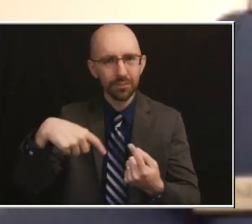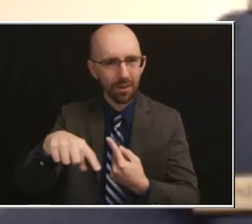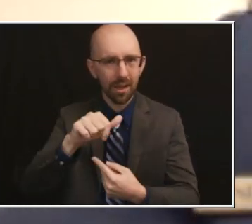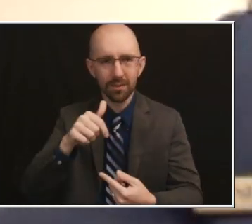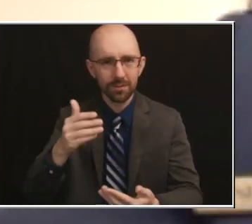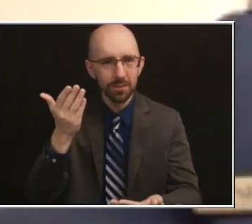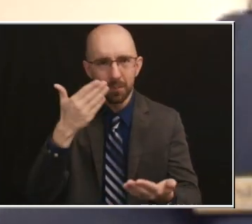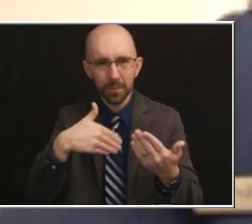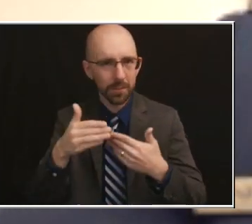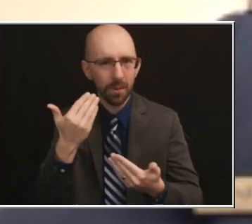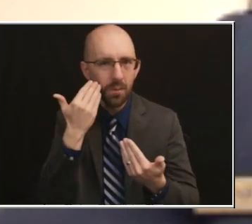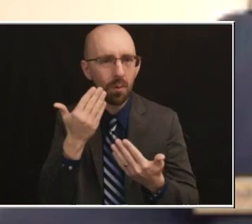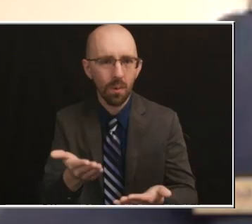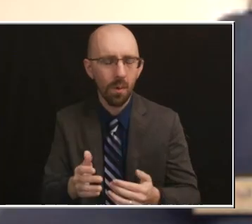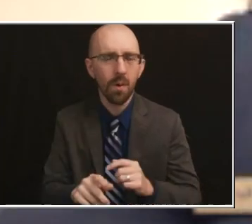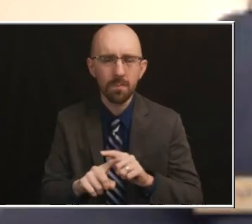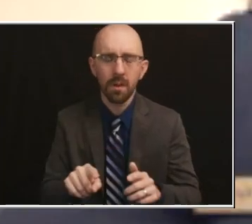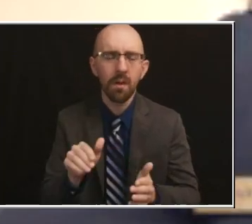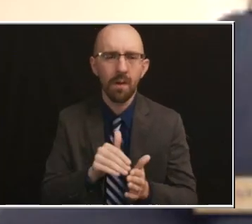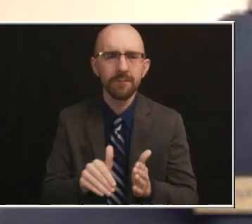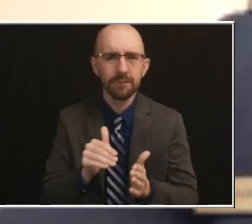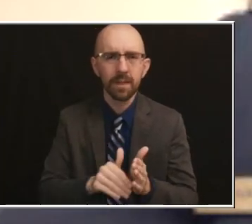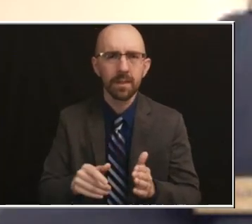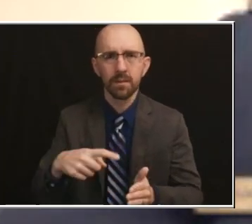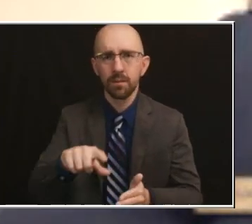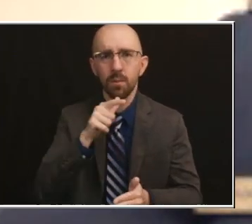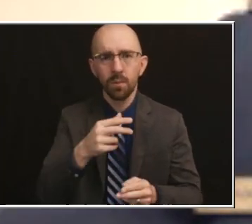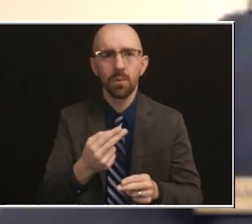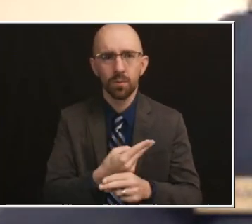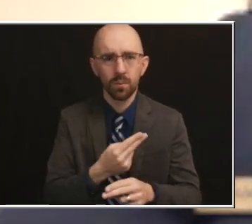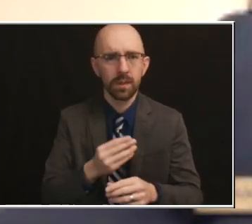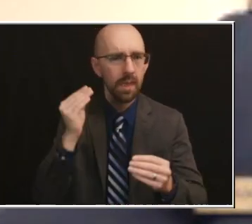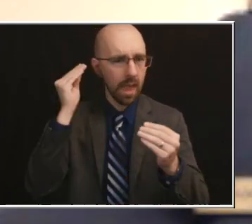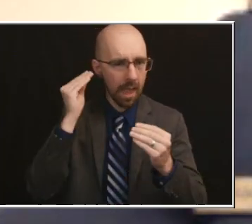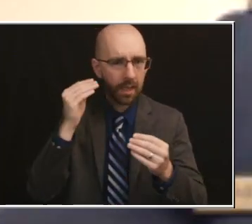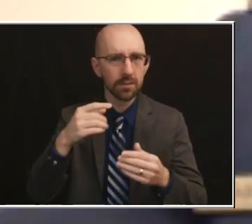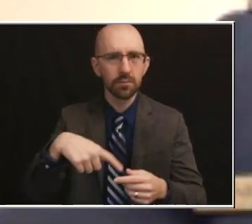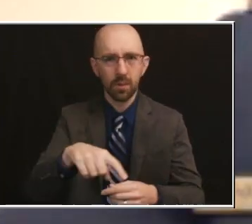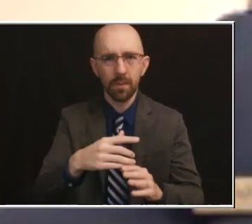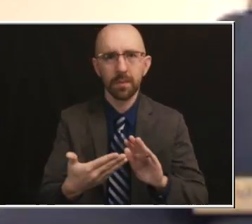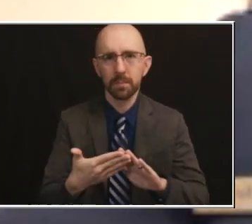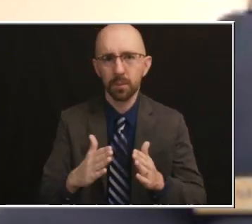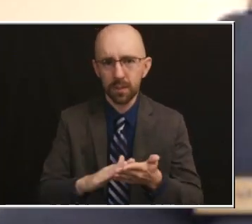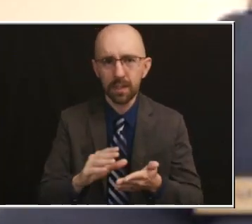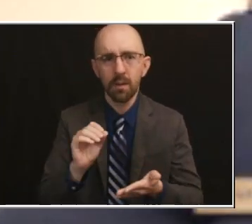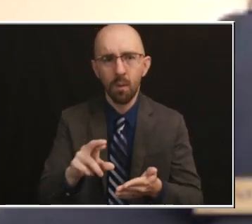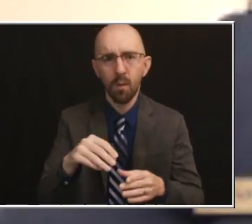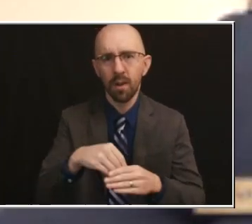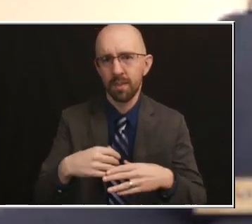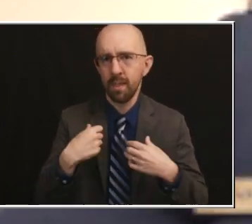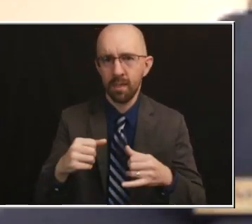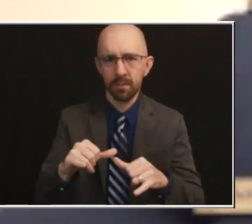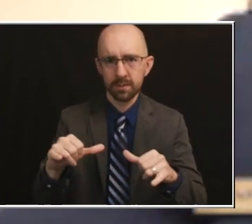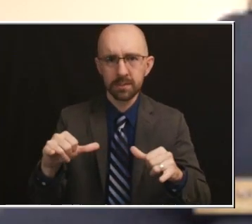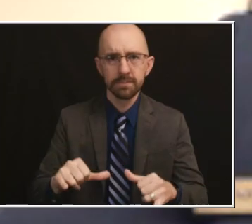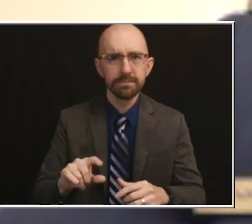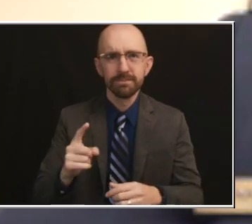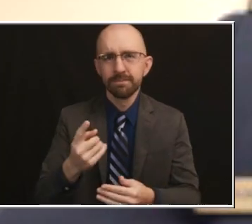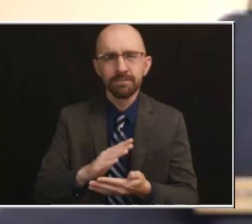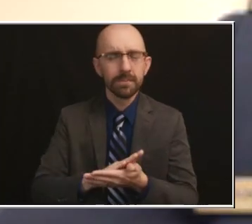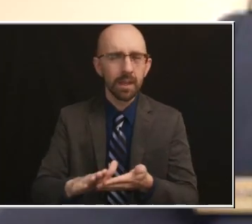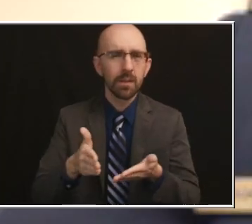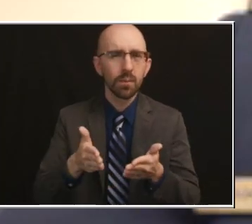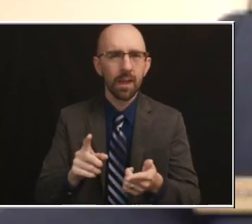know. But oftentimes, for those that are wearing the hats around the community, or within the health system. It's just a nice way to